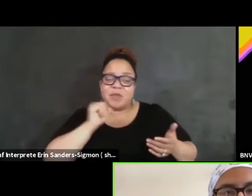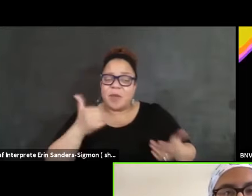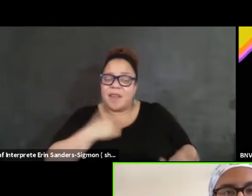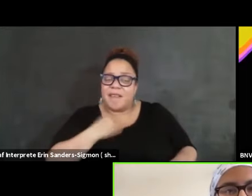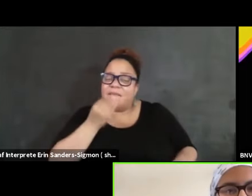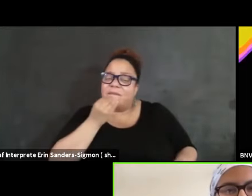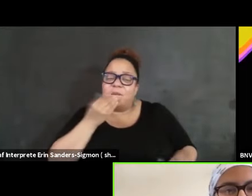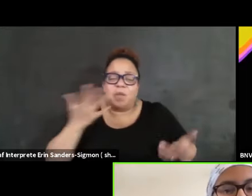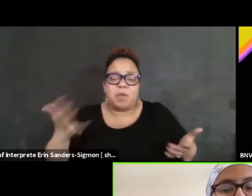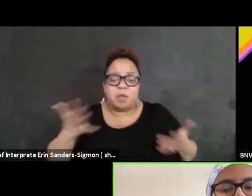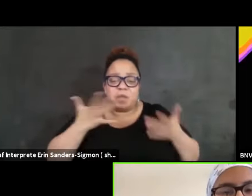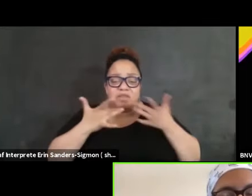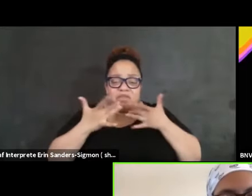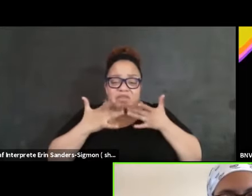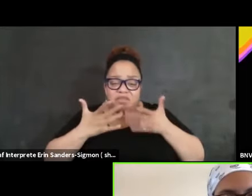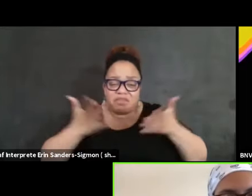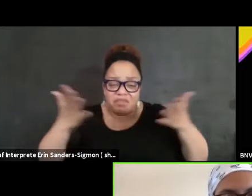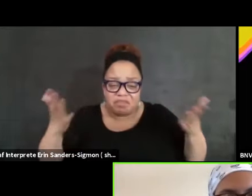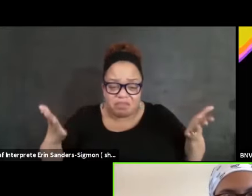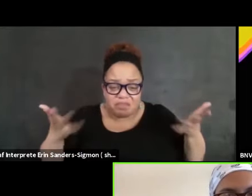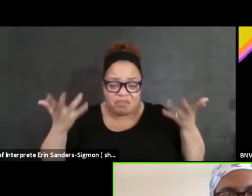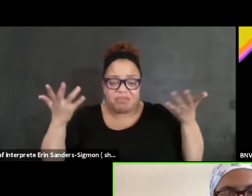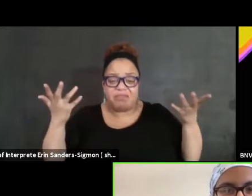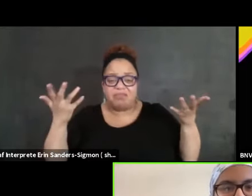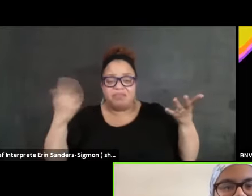my mind and tell myself,